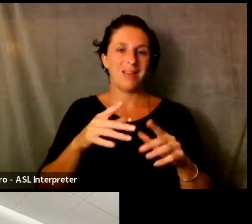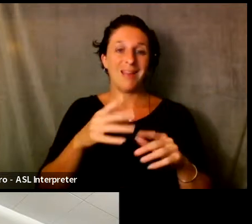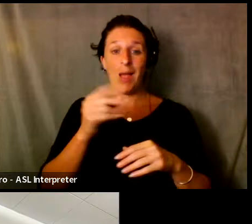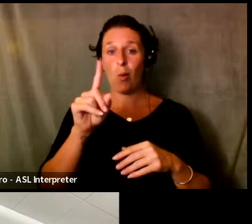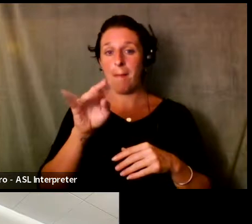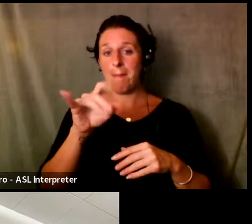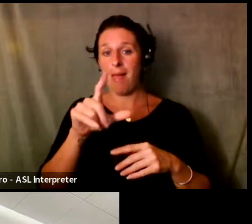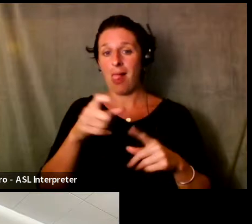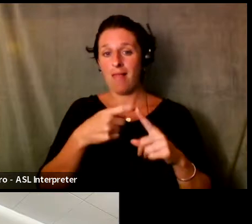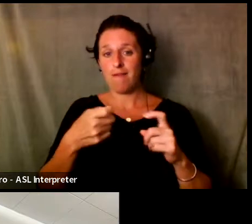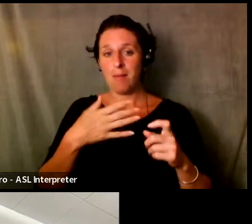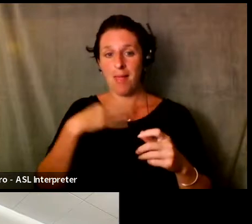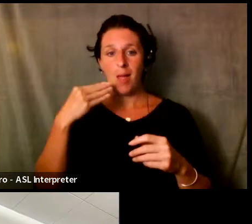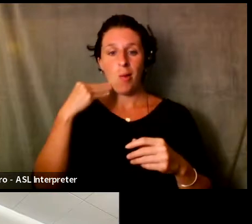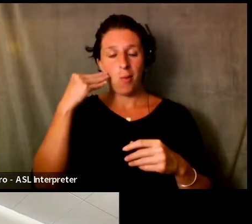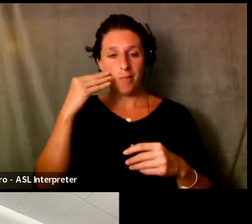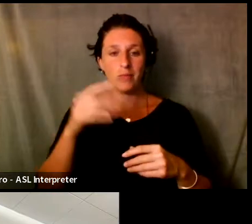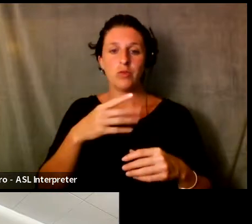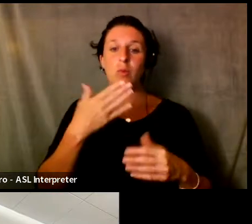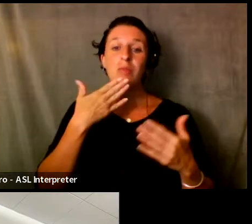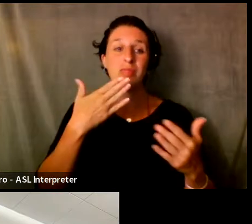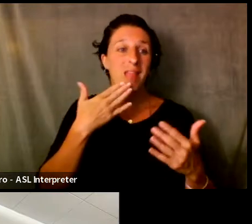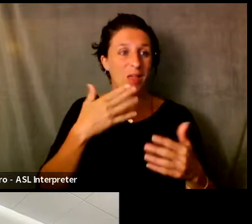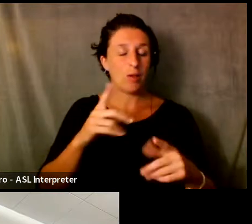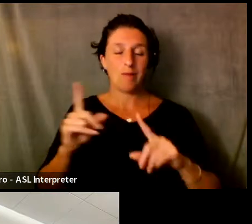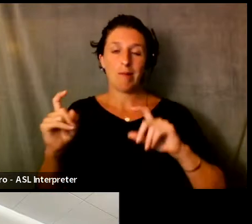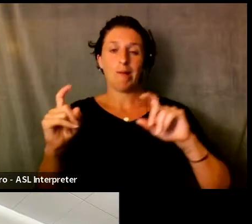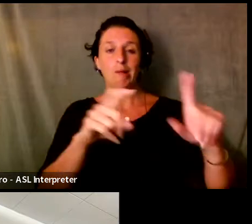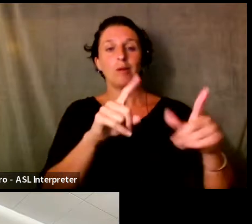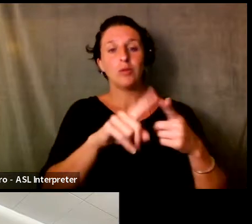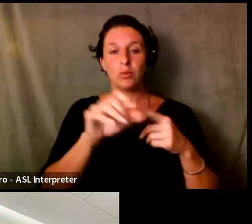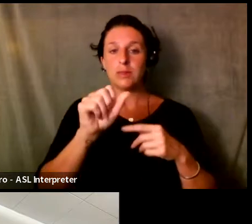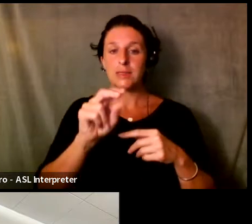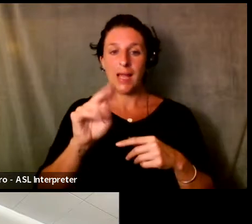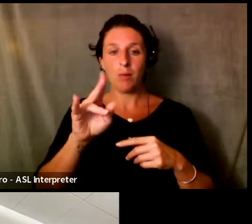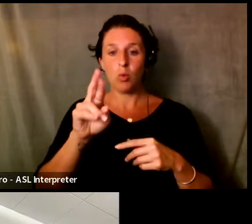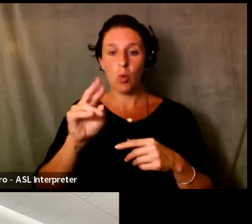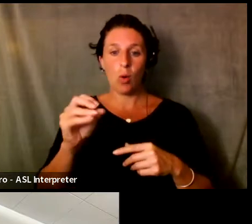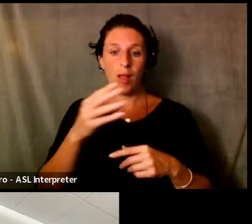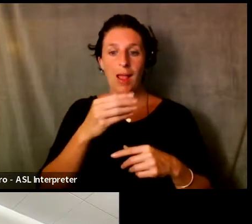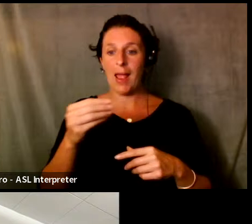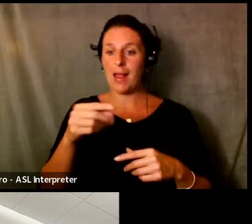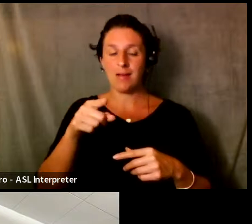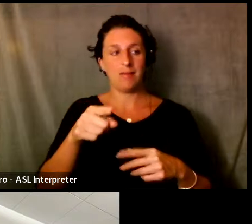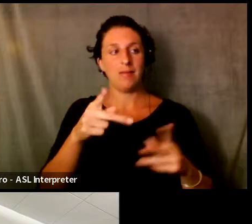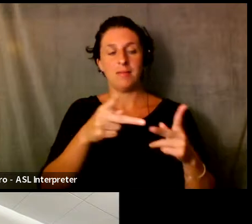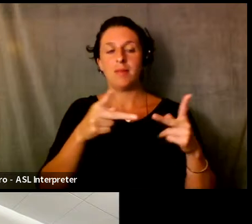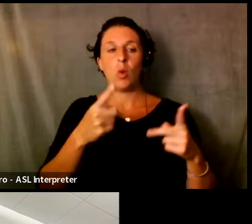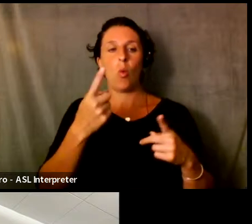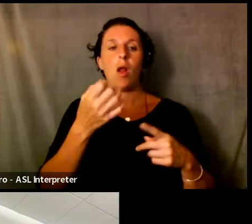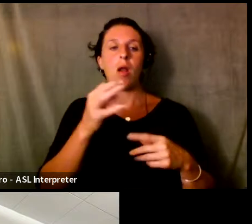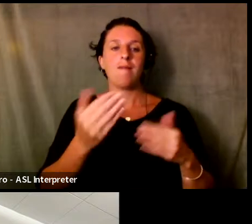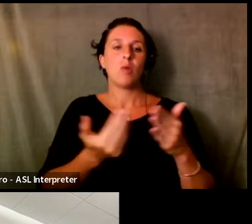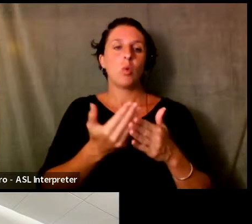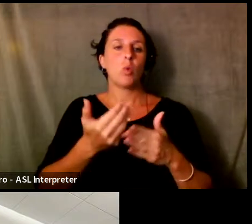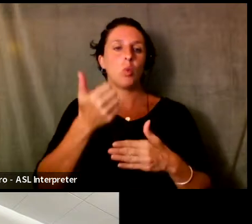to thank everybody for trekking up to San Bruno. And the Fairlawn Room is one of the newer